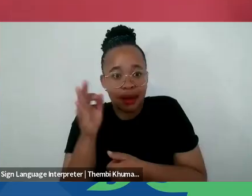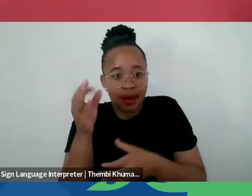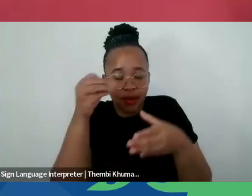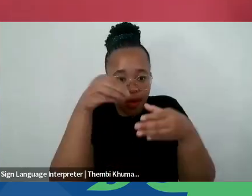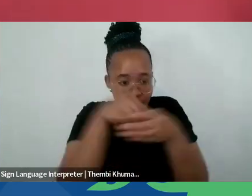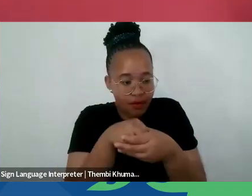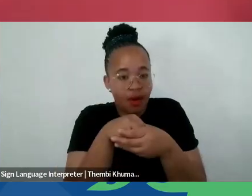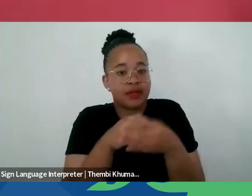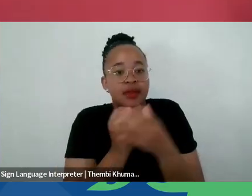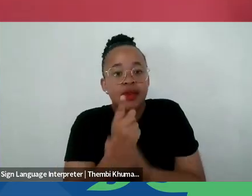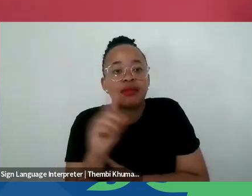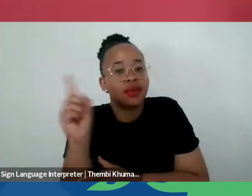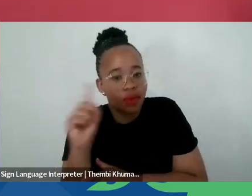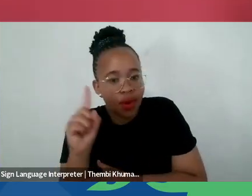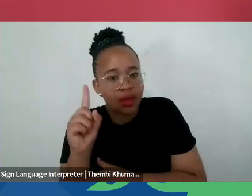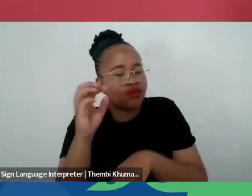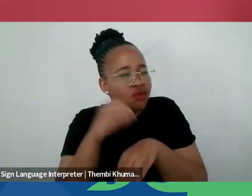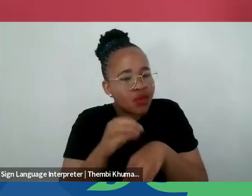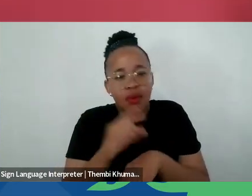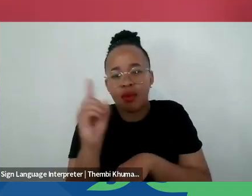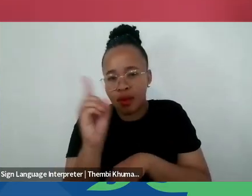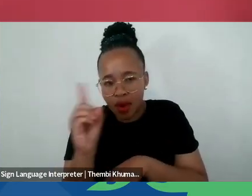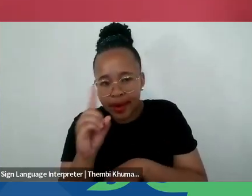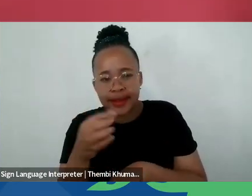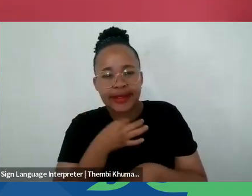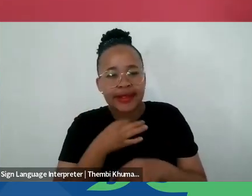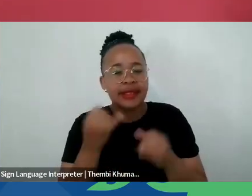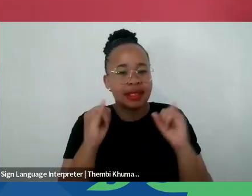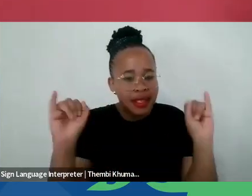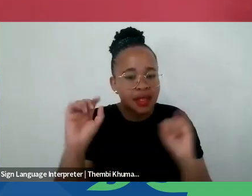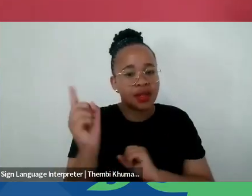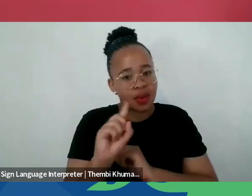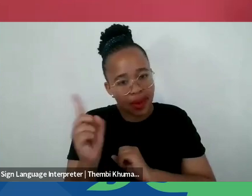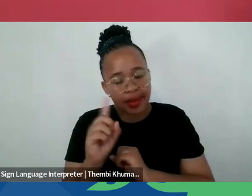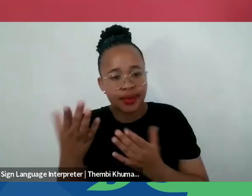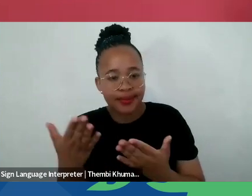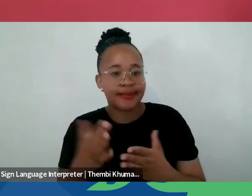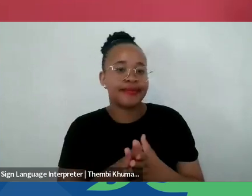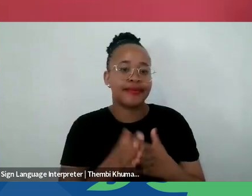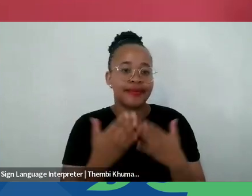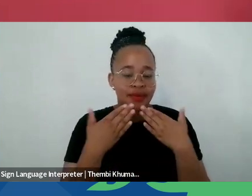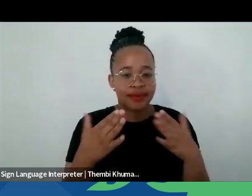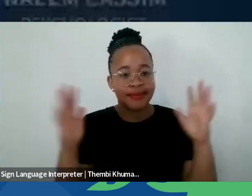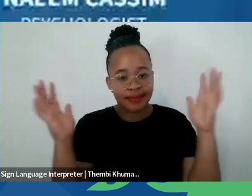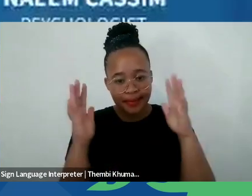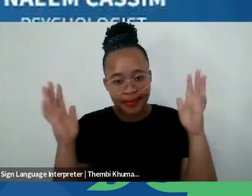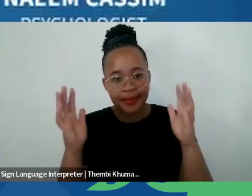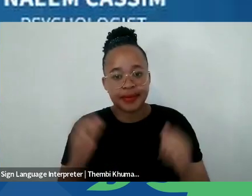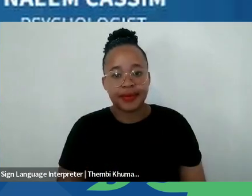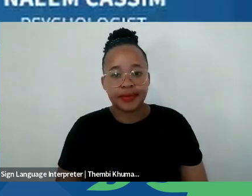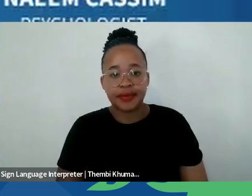sex lives, but yet do that in the safest way possible. Thank you very much.